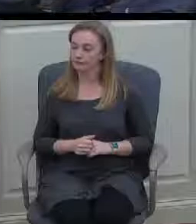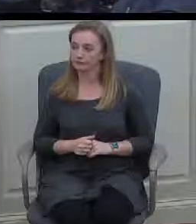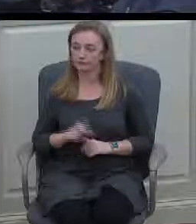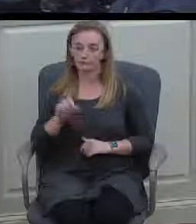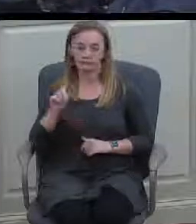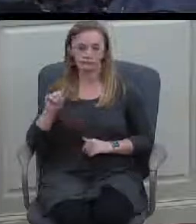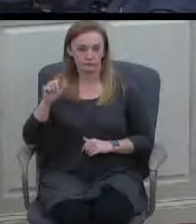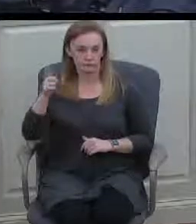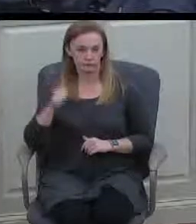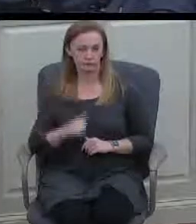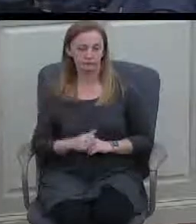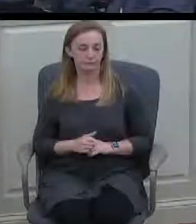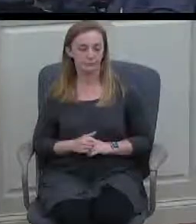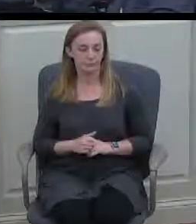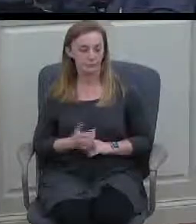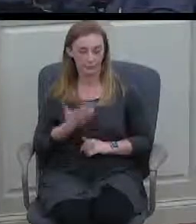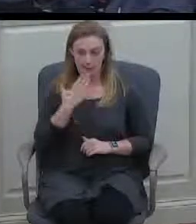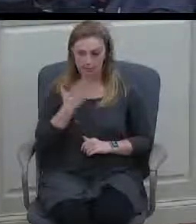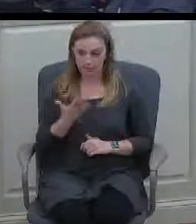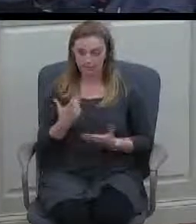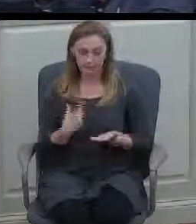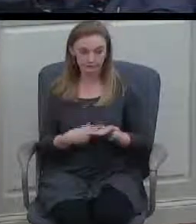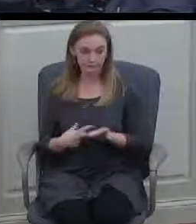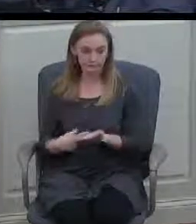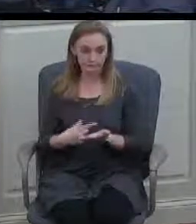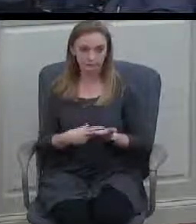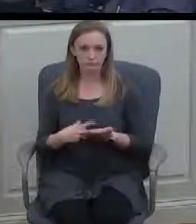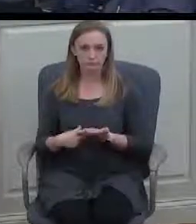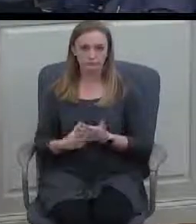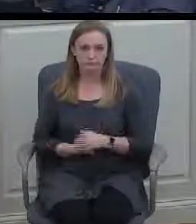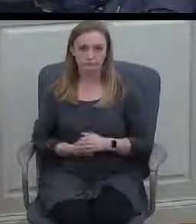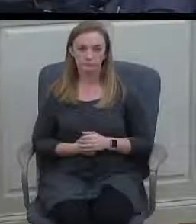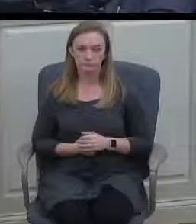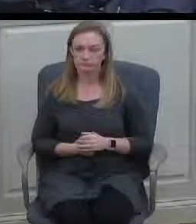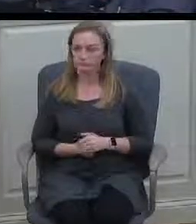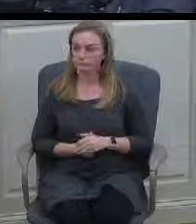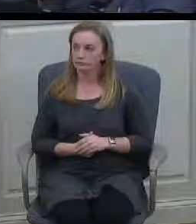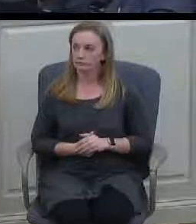Second. Commissioner Terry, discussion?